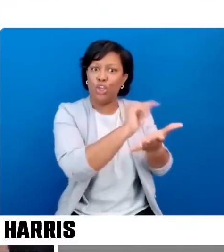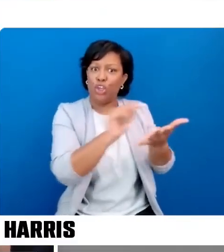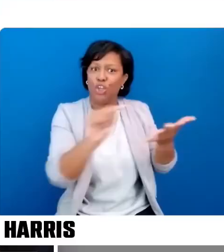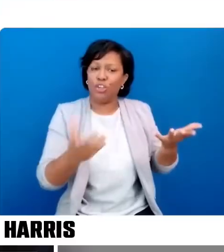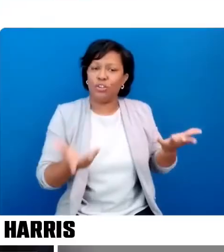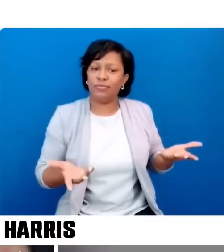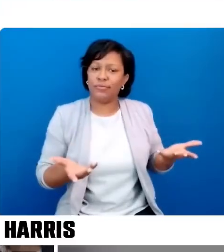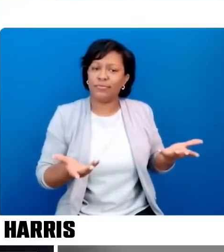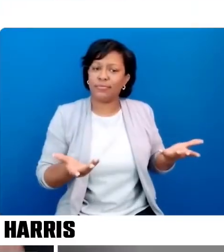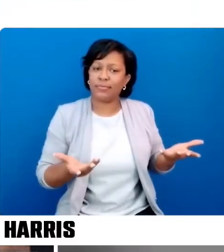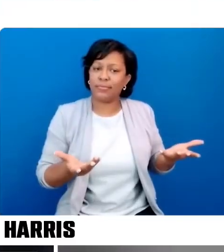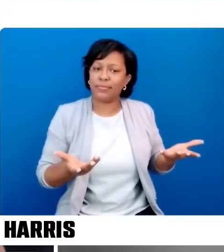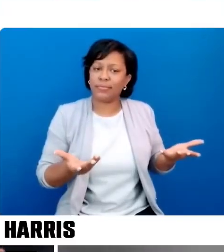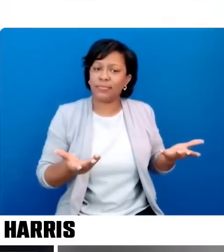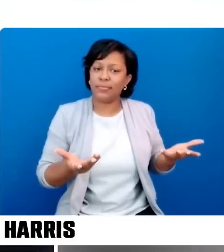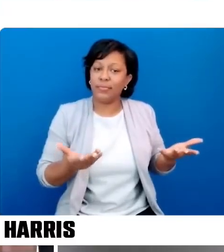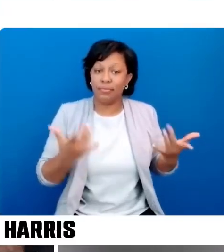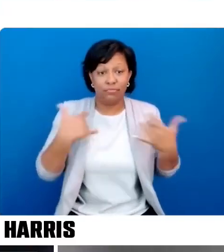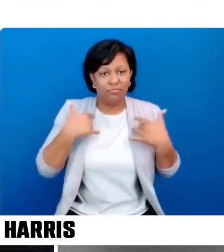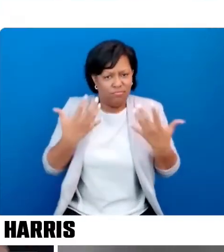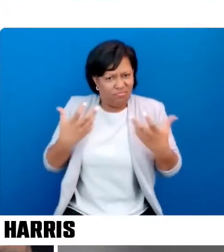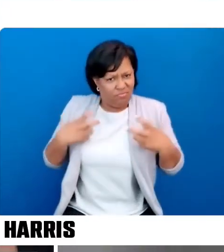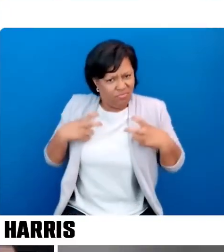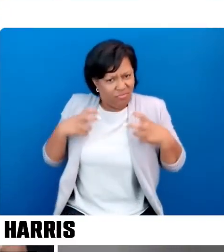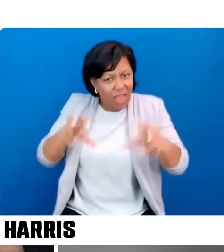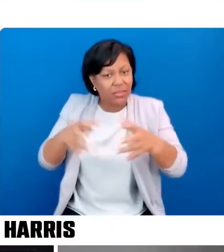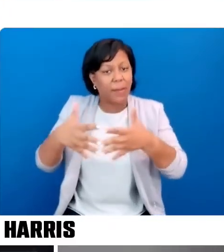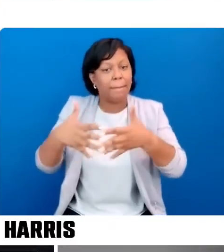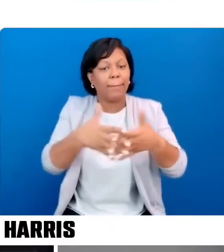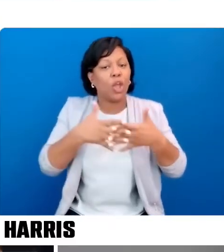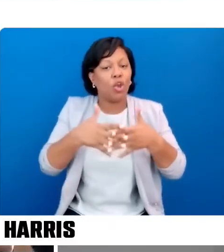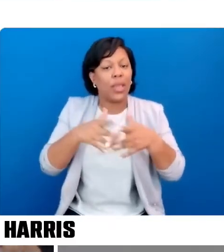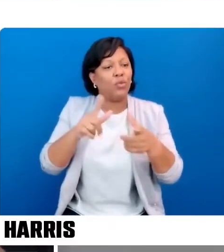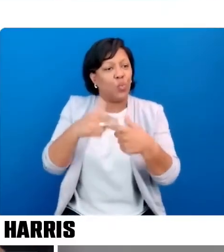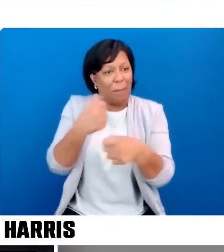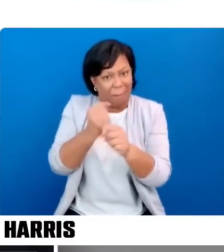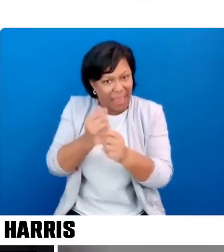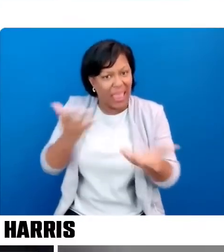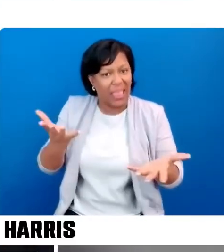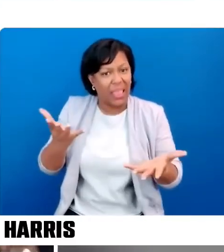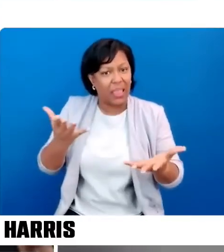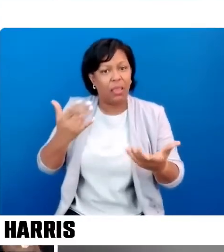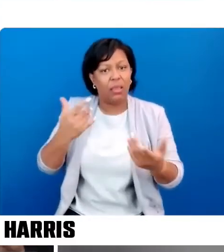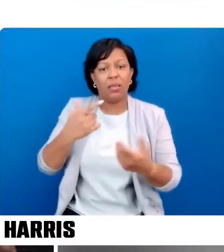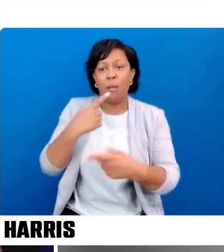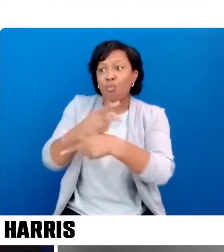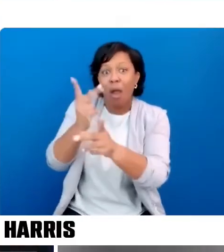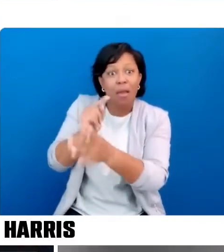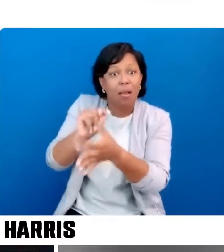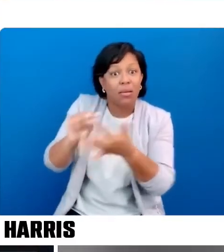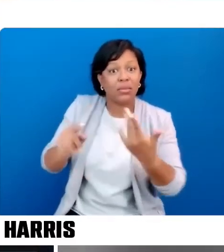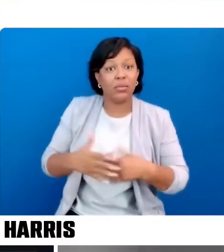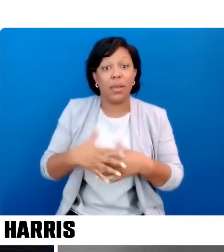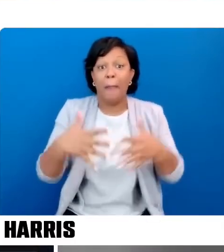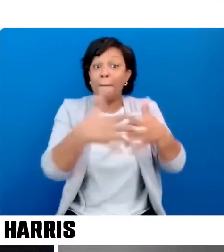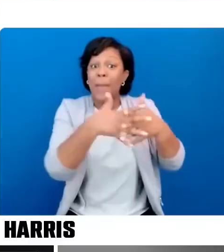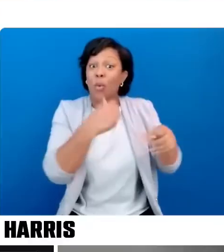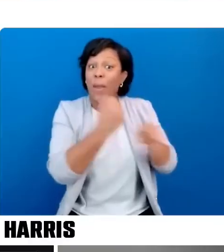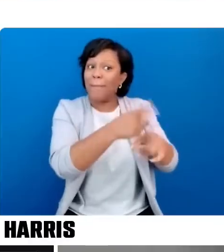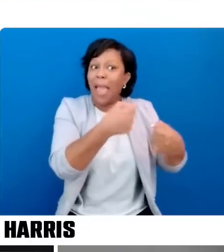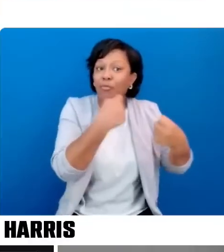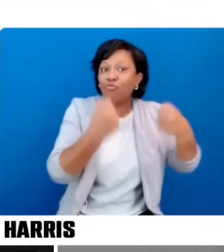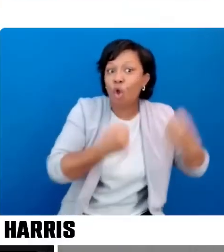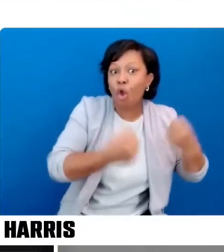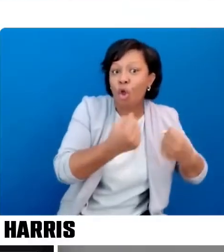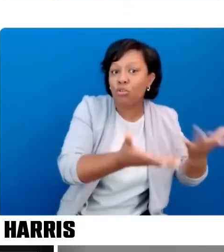in American-made products, American automobiles. It includes growing what we can do